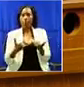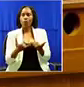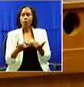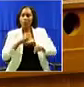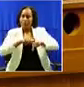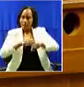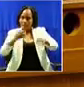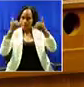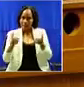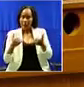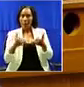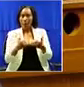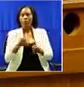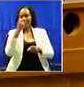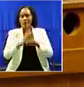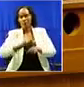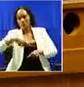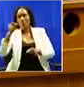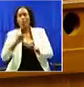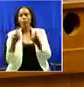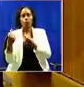Let us go and do our work. Thank you very much.